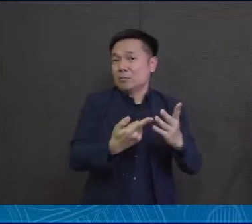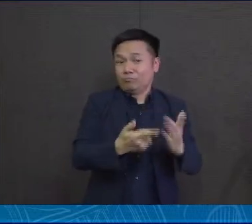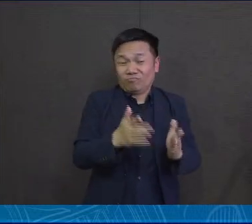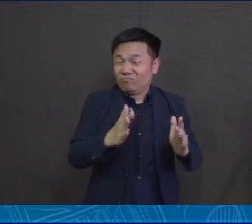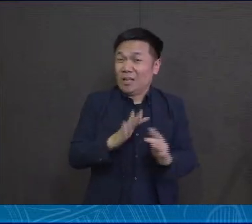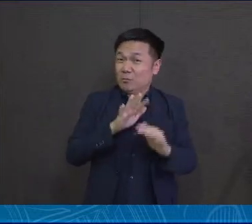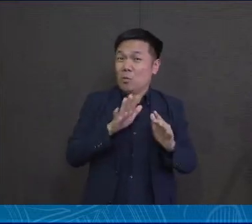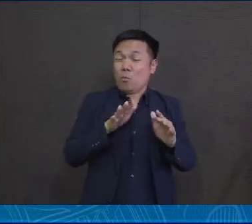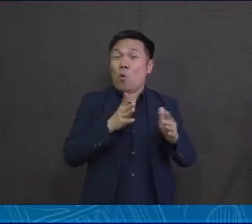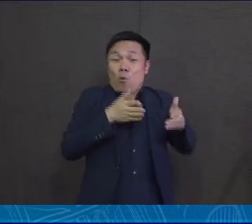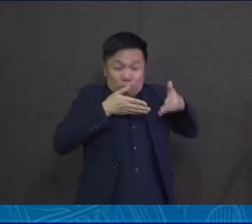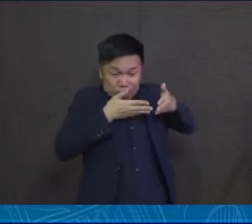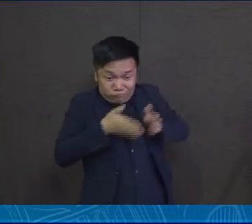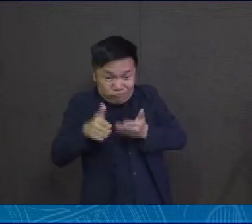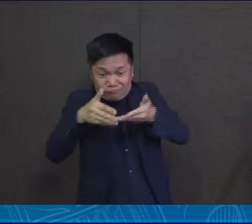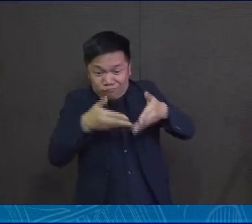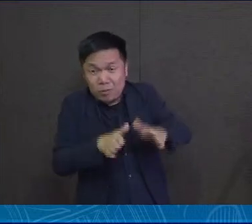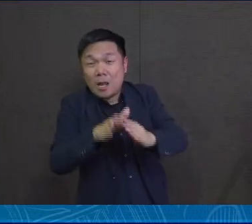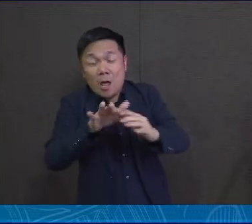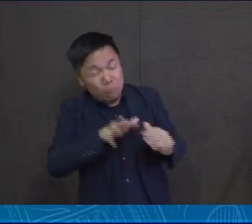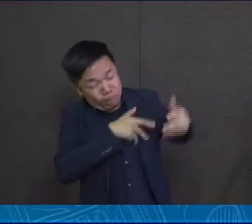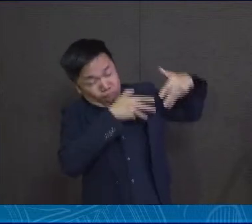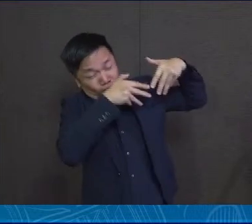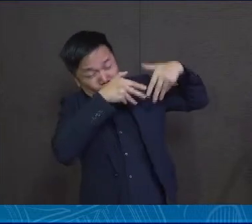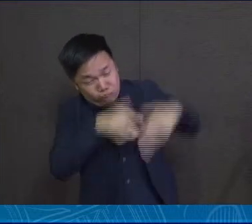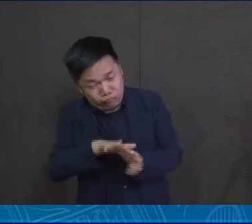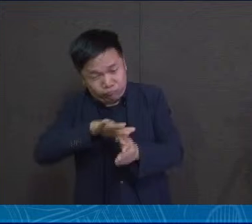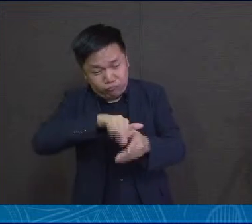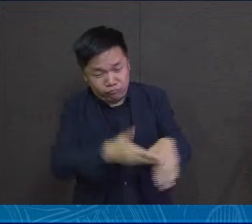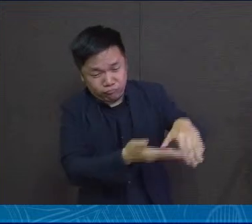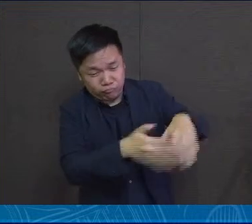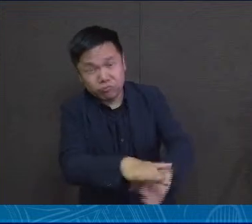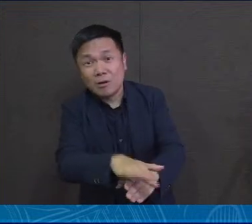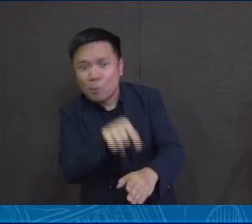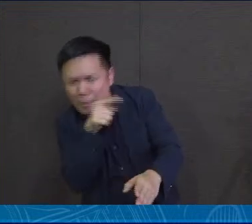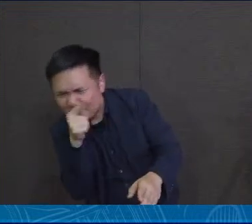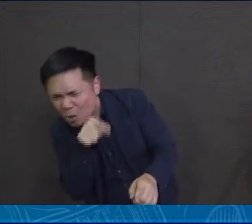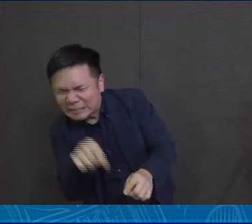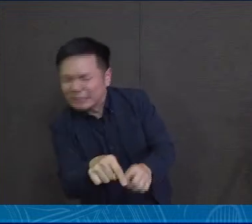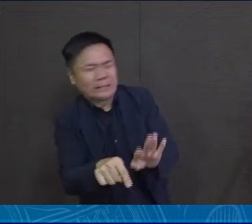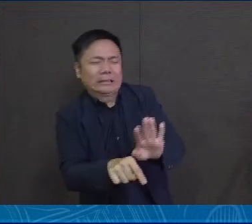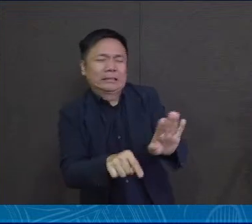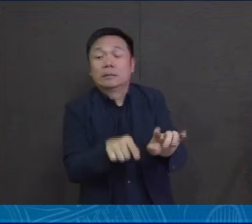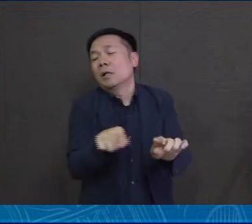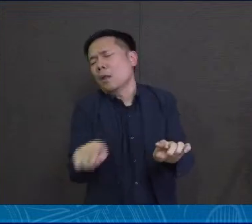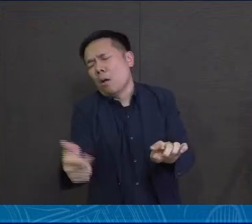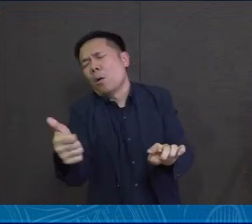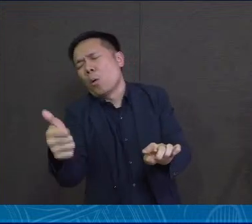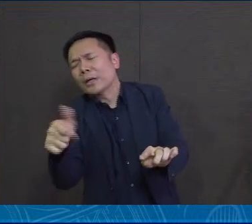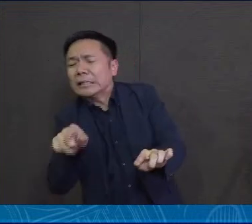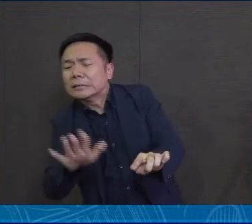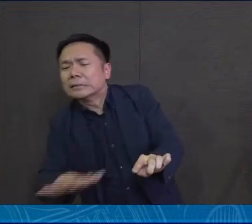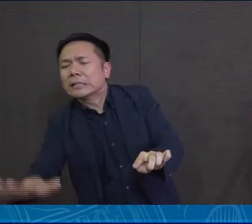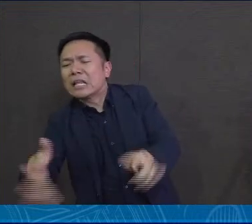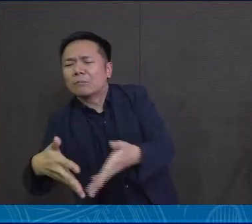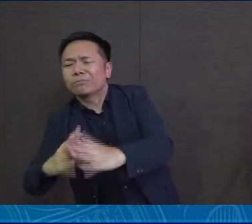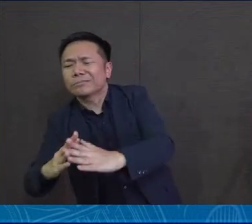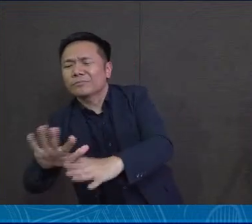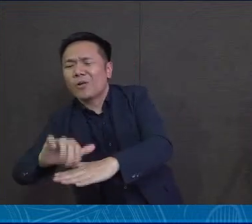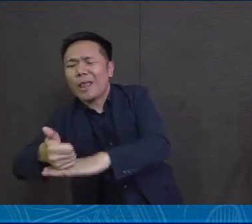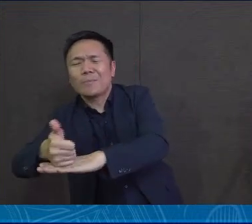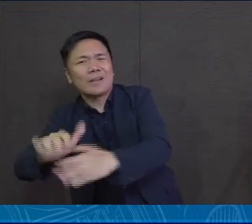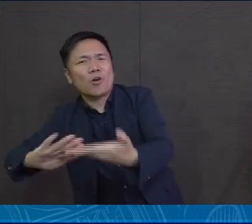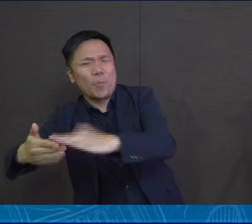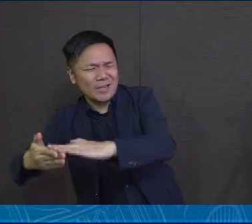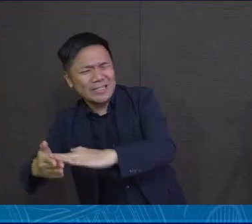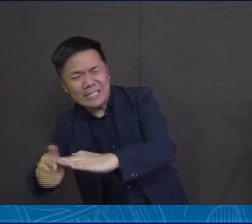of flows, to inform where we need to restrict land use planning, where we need to acquire land and convert it to parkland.